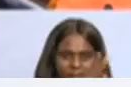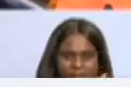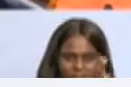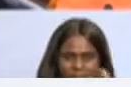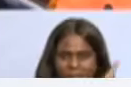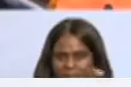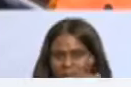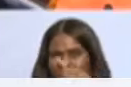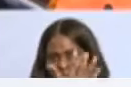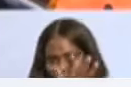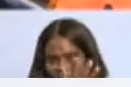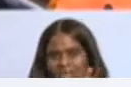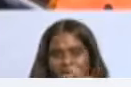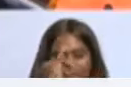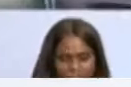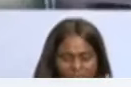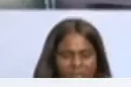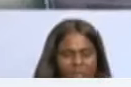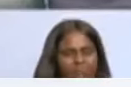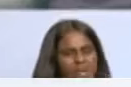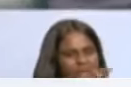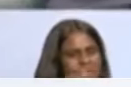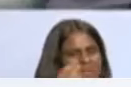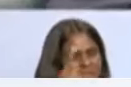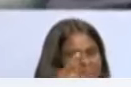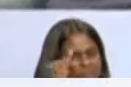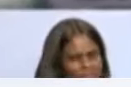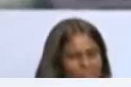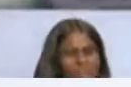115, we've completed 111.